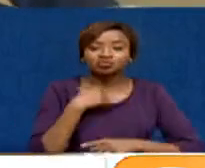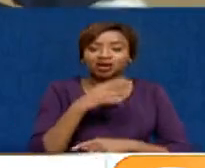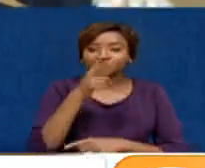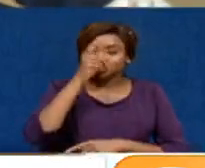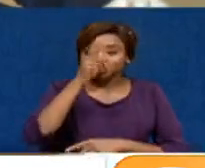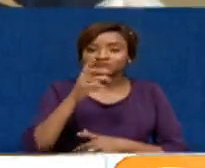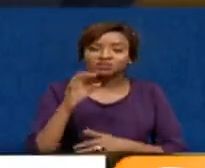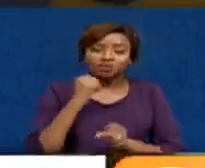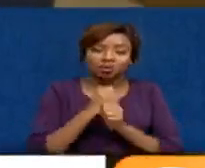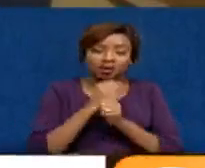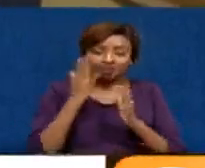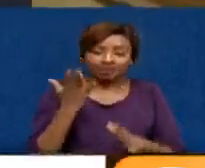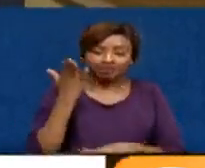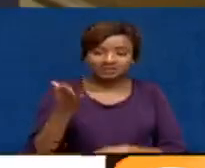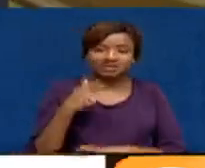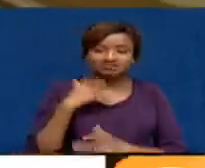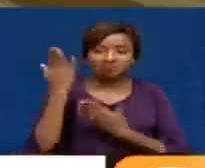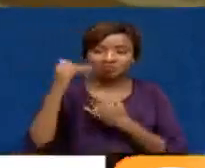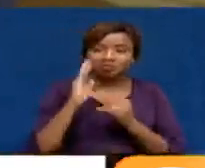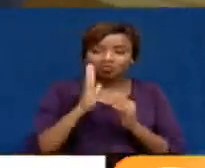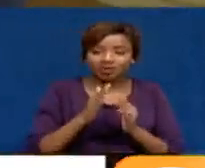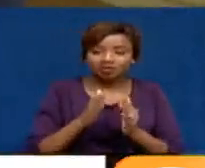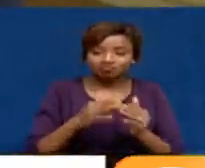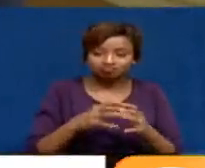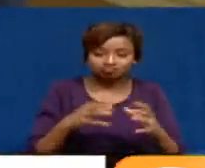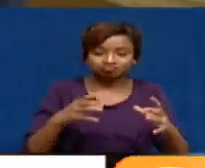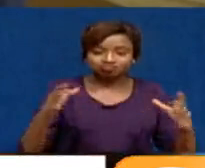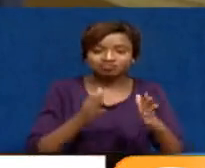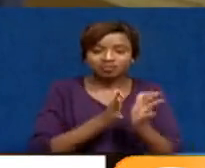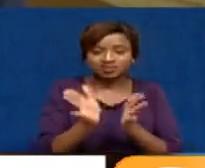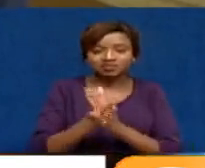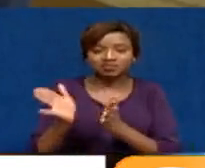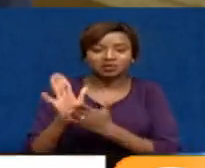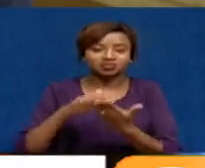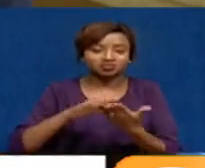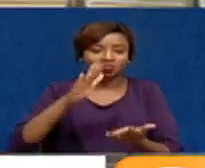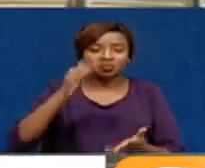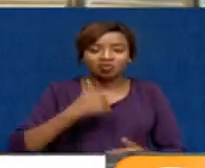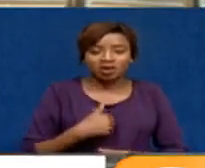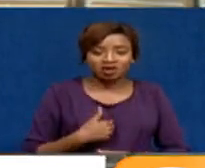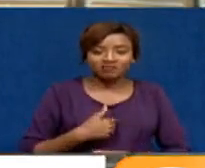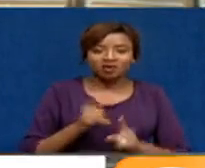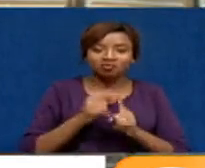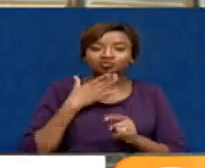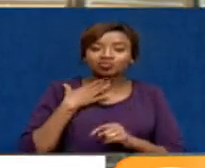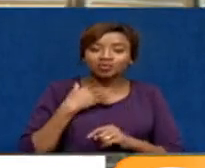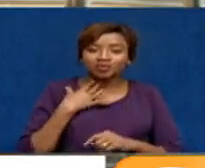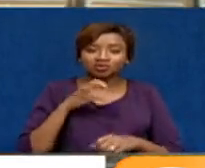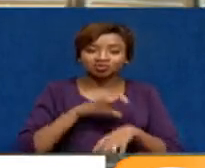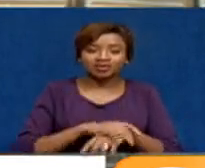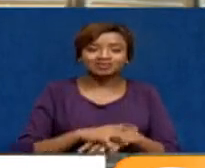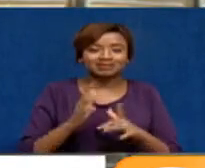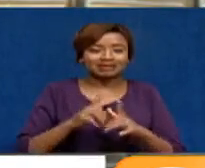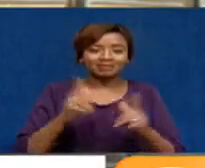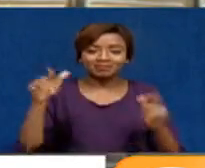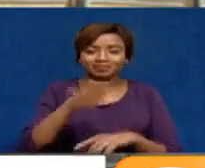meet targets, Kombo looks forward to expand in the near future and venture into more products. We are trying to get a bigger space, and at the